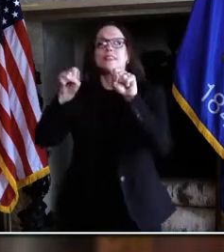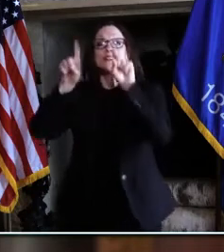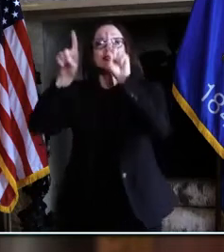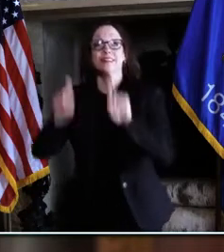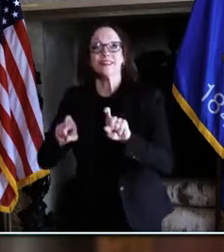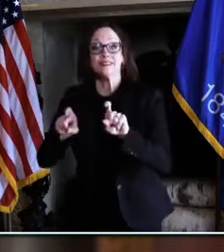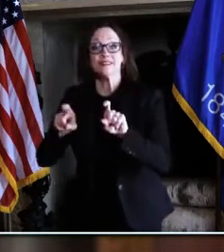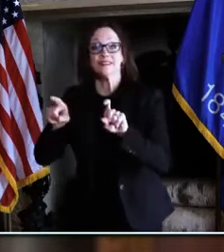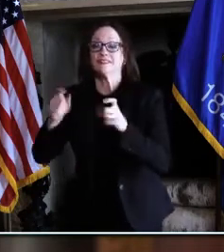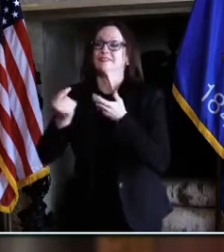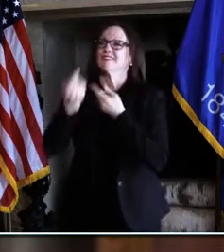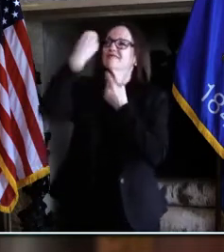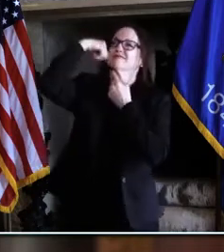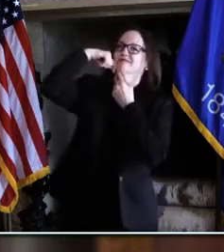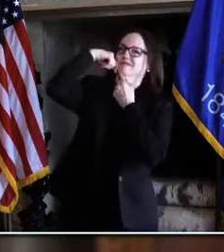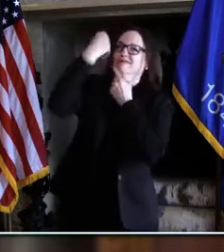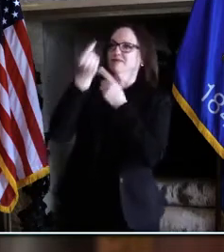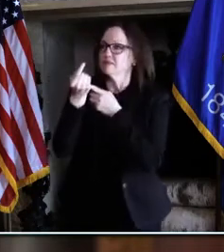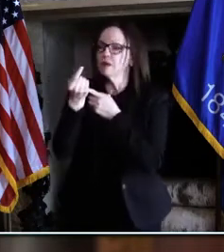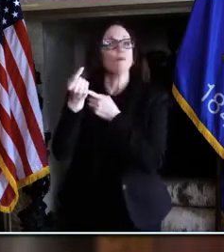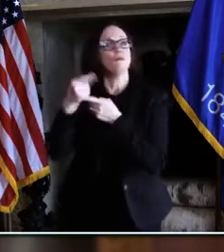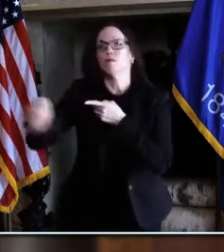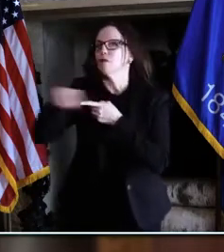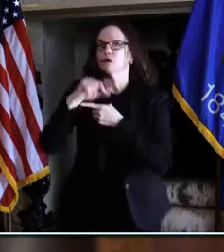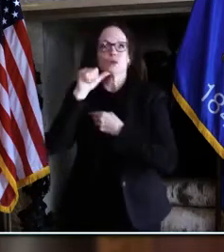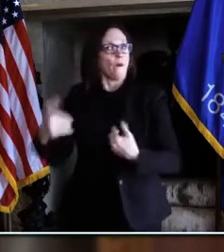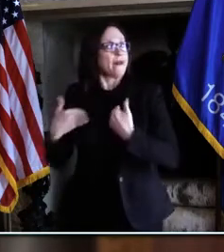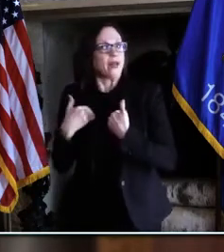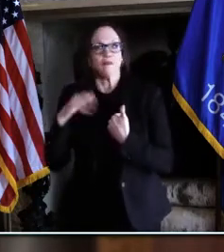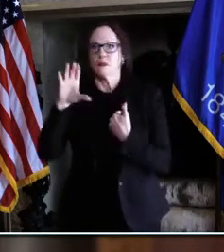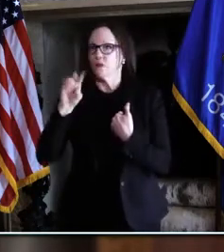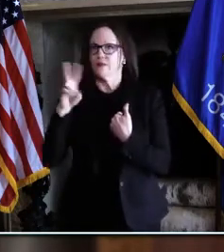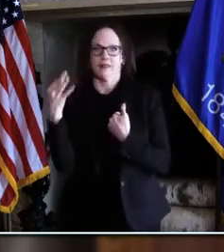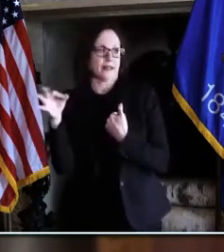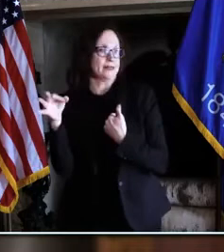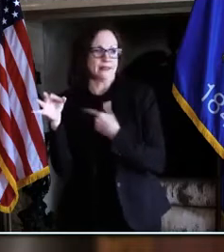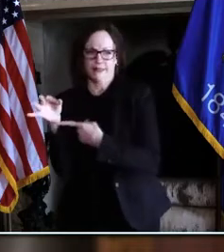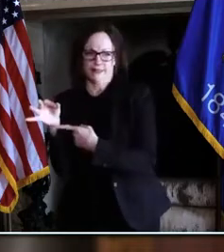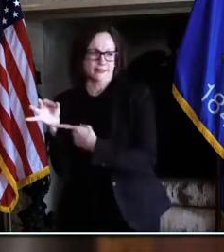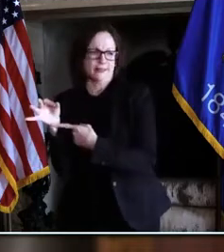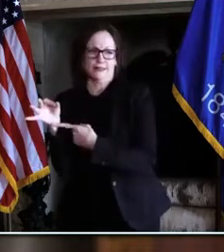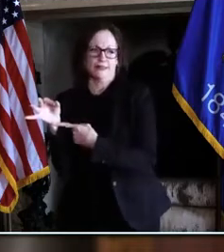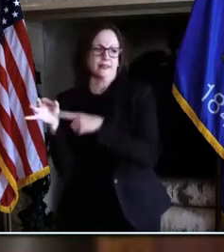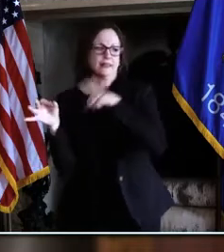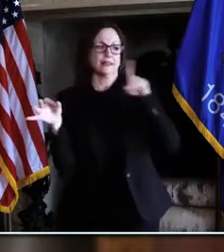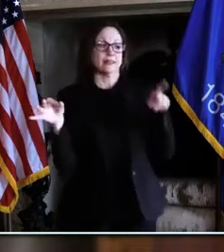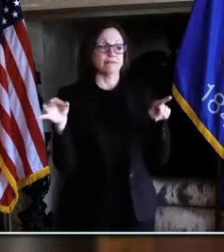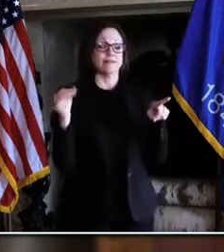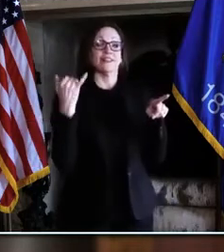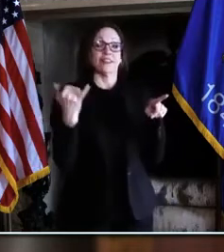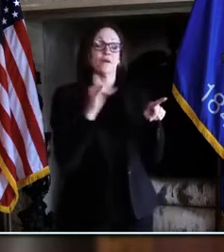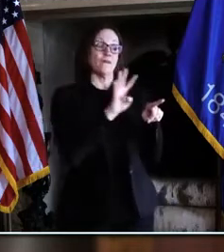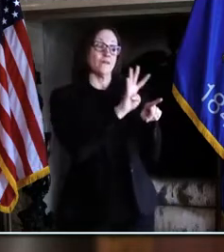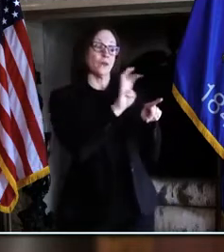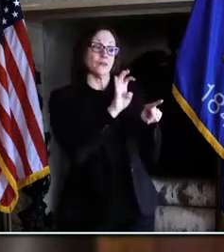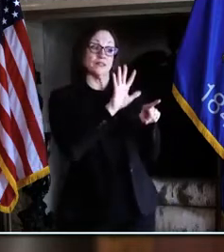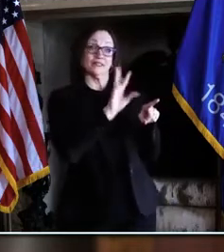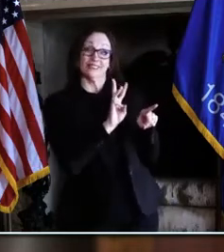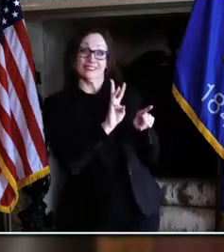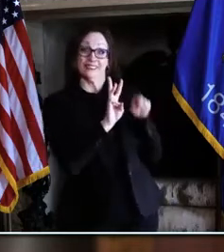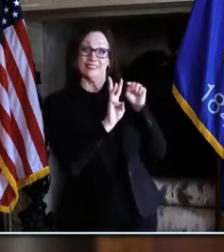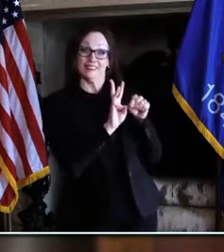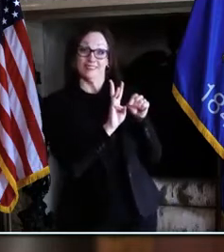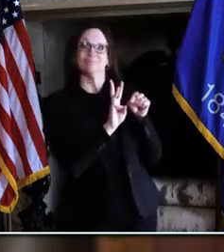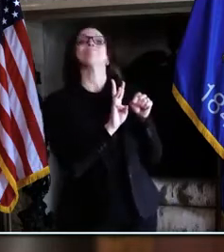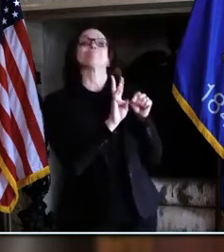Today, as the governor mentioned, he did direct me to sign the Safer at Home order, which I have done. As the governor said,